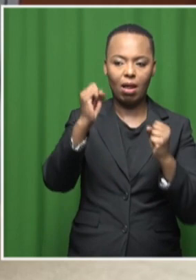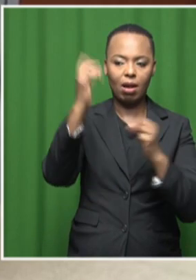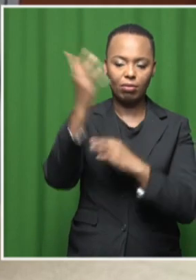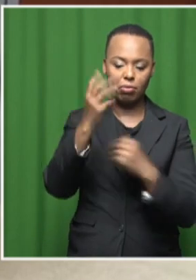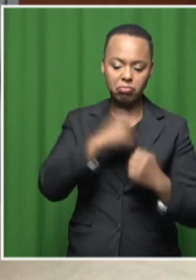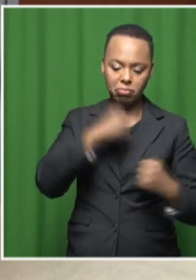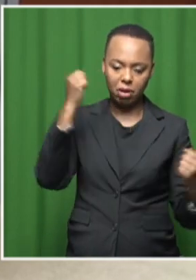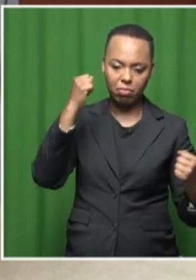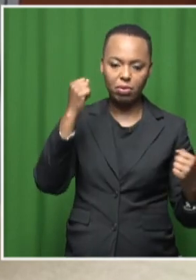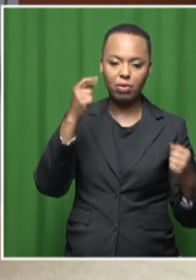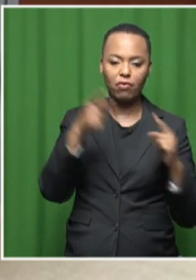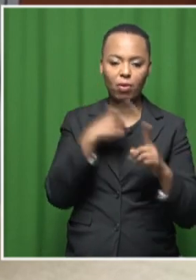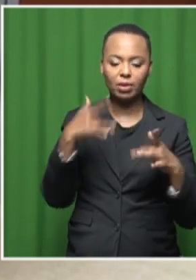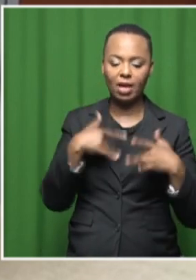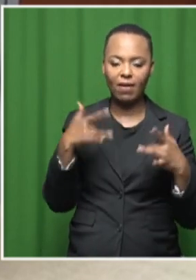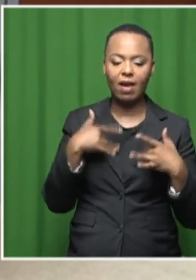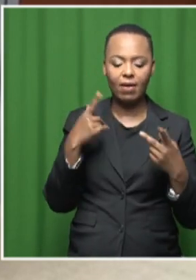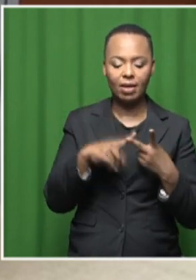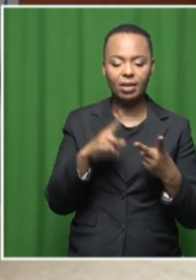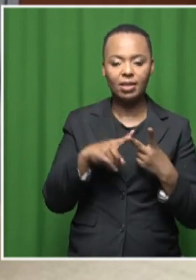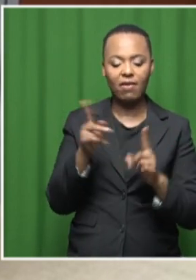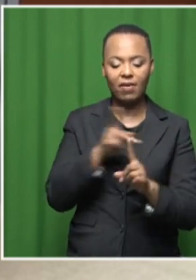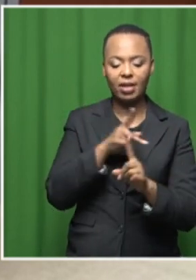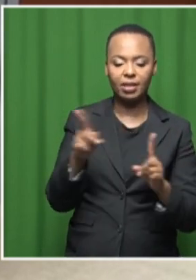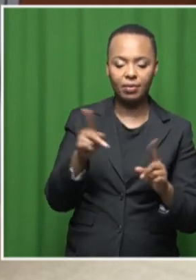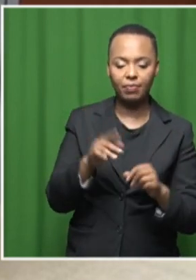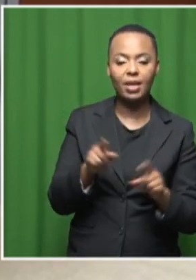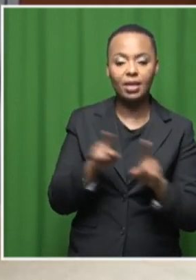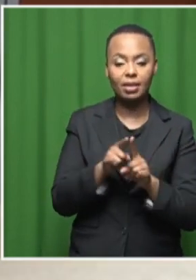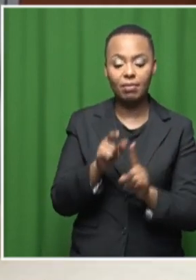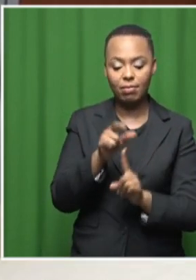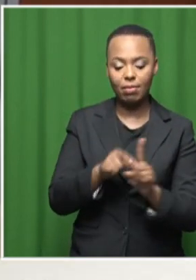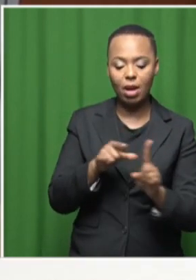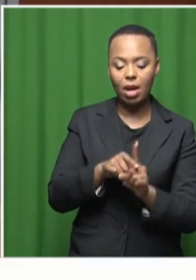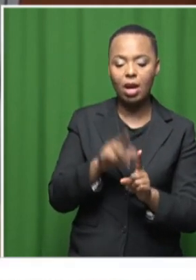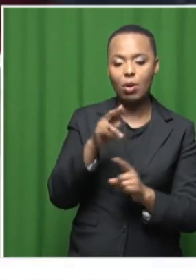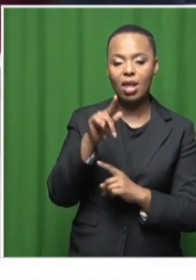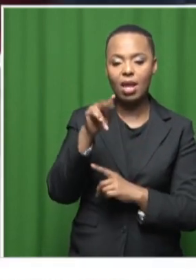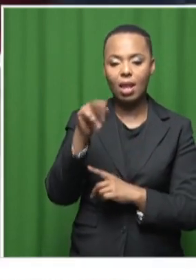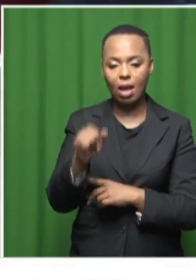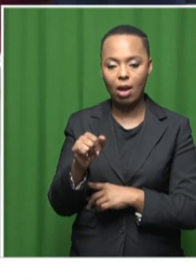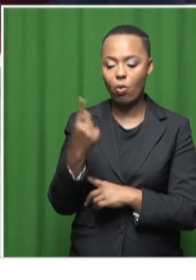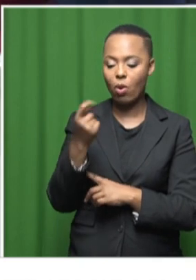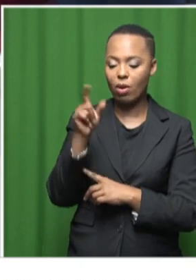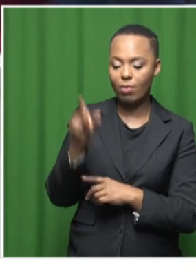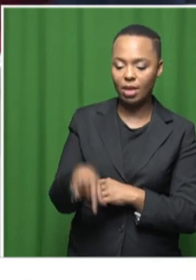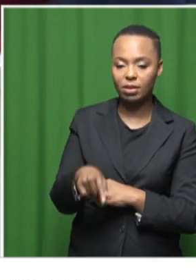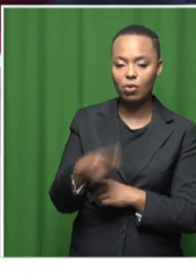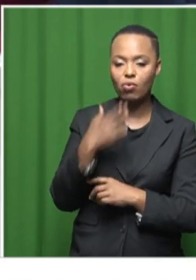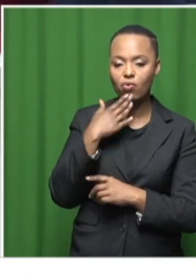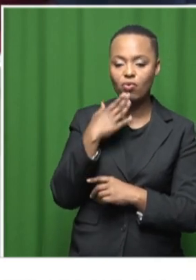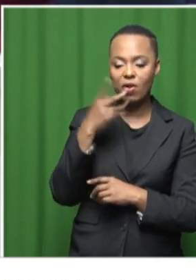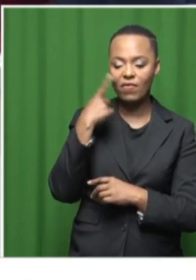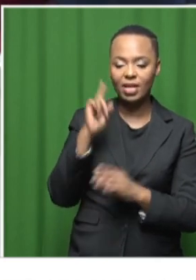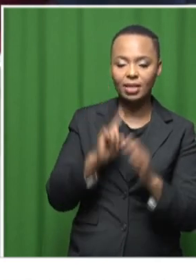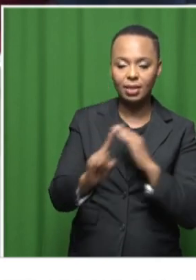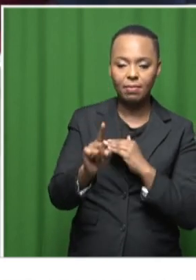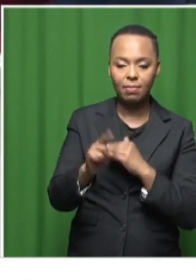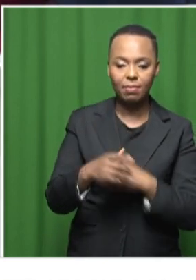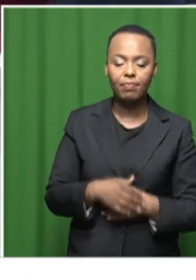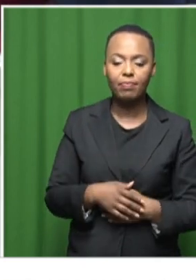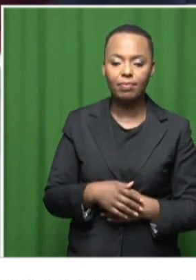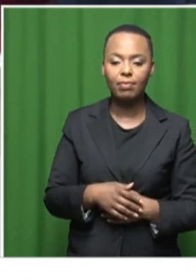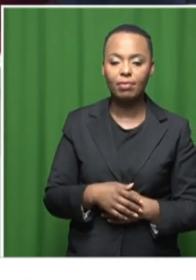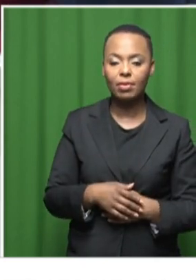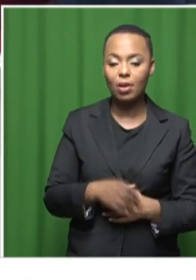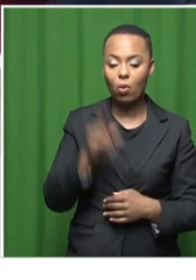victims' relatives. Meghan Kelly's sister, Elena, was one of Cruz's victims. The first major event of my adult life was